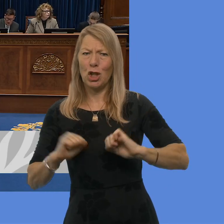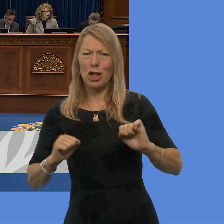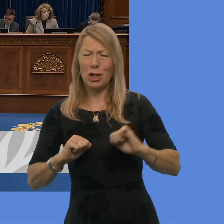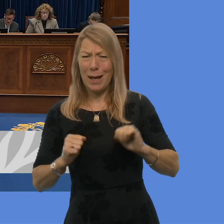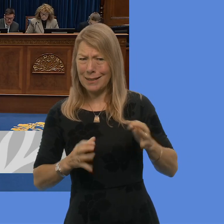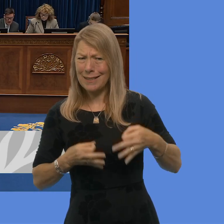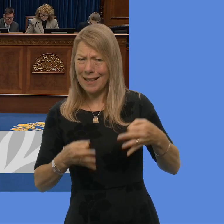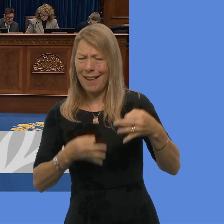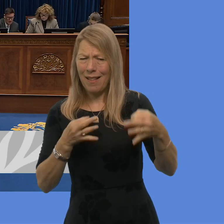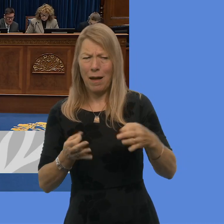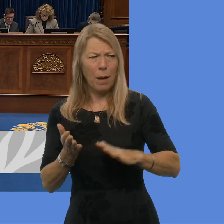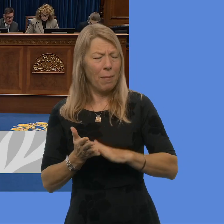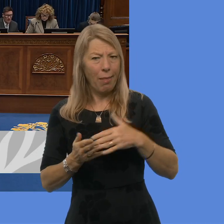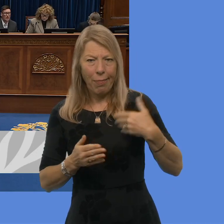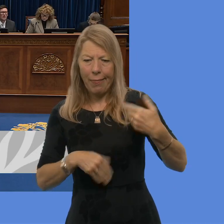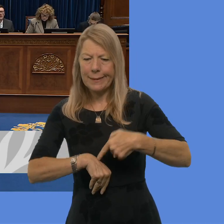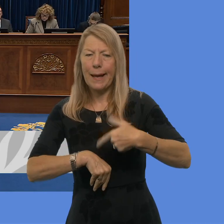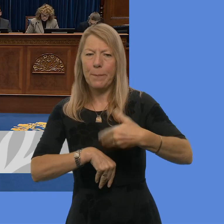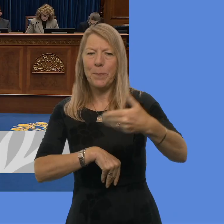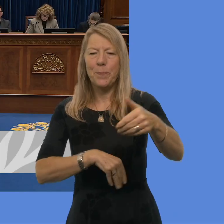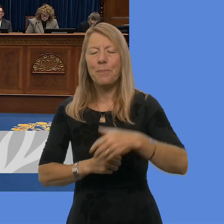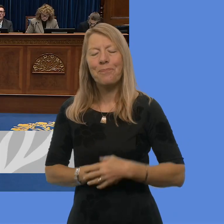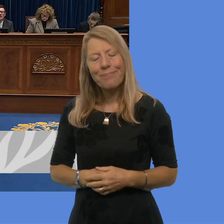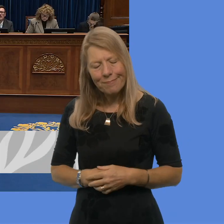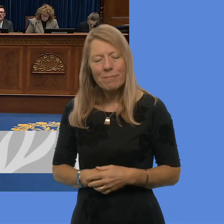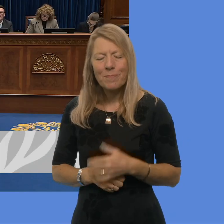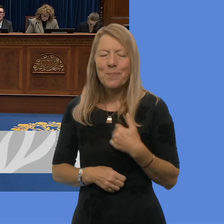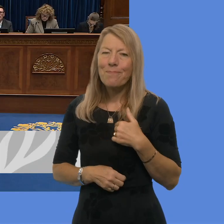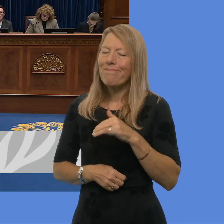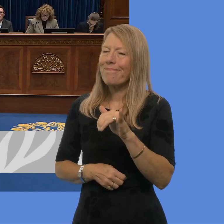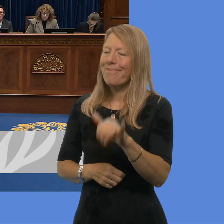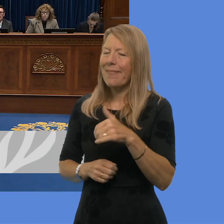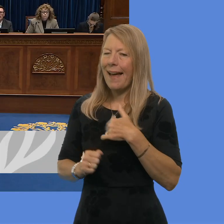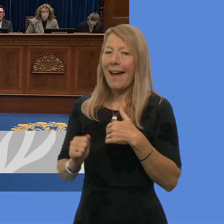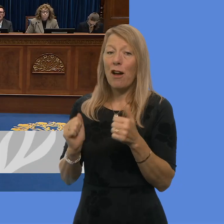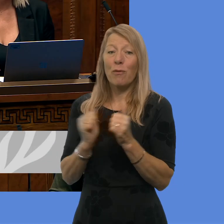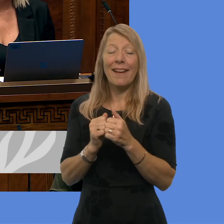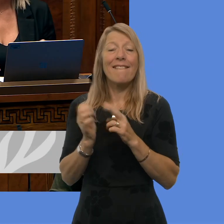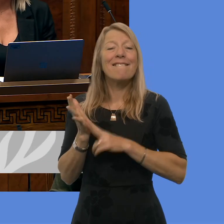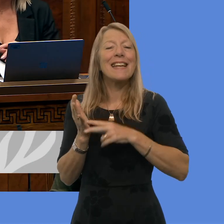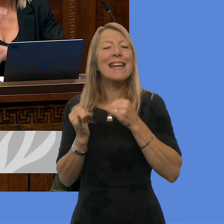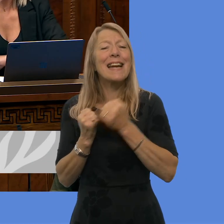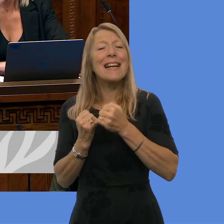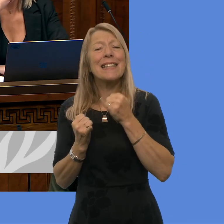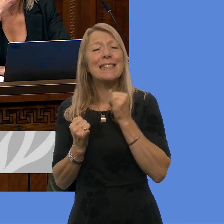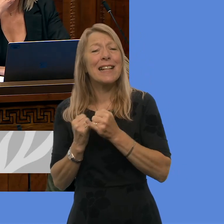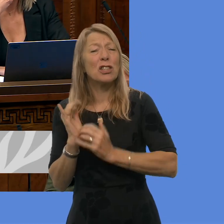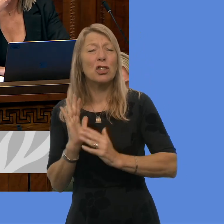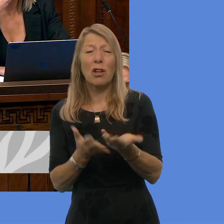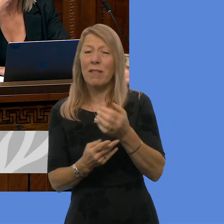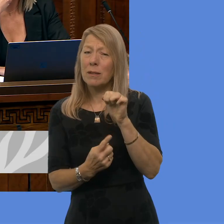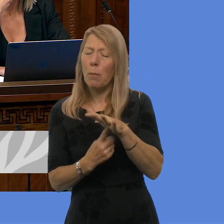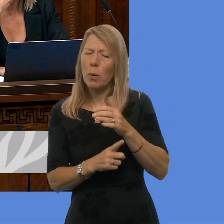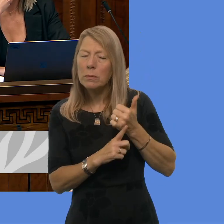Yeah, I concur in terms of fully recognising the vital role that the Victims and Survivors Service plays in supporting